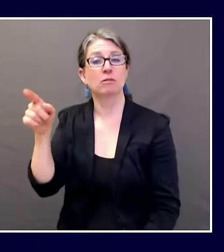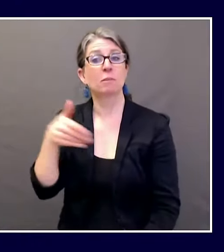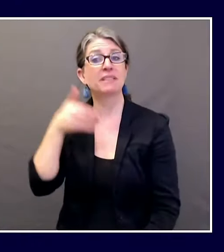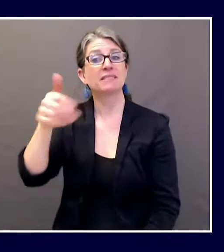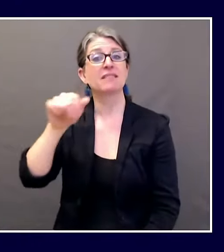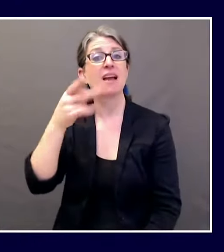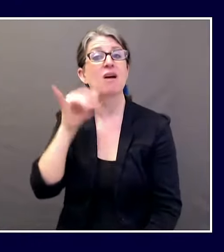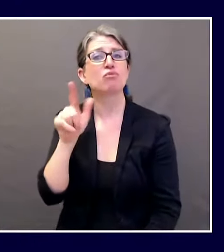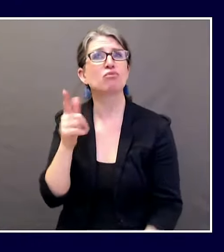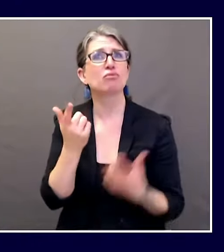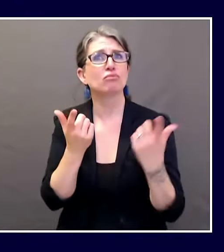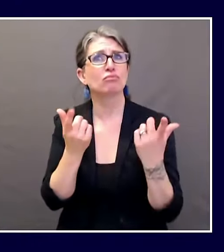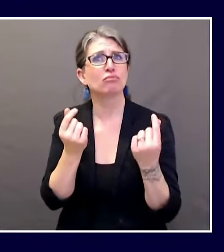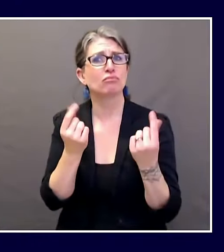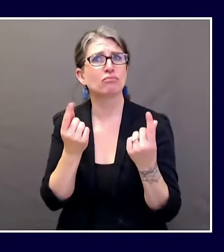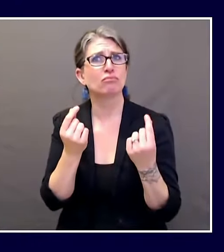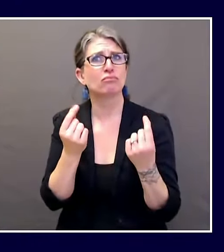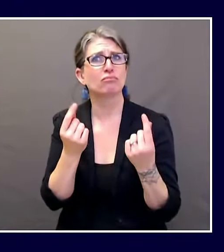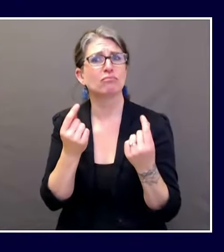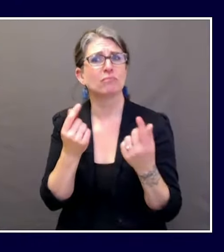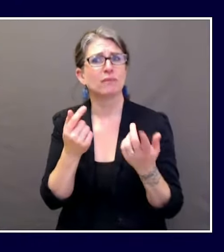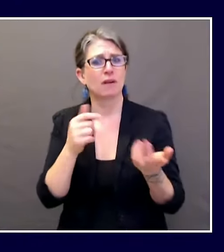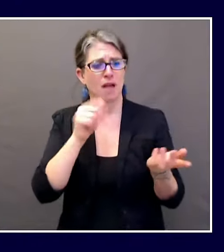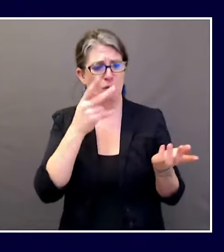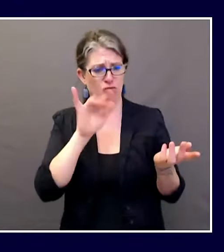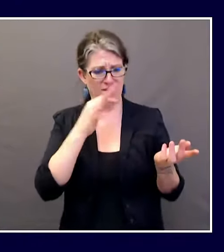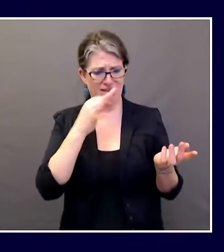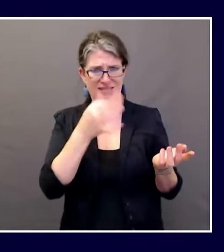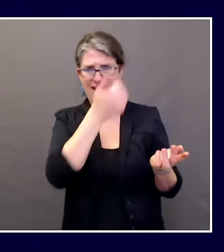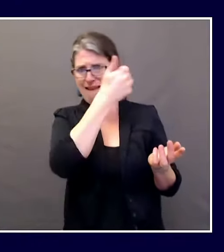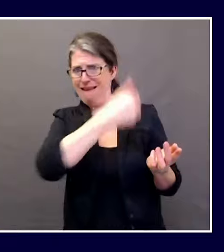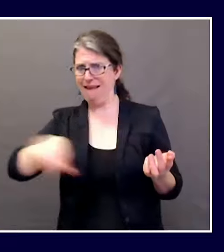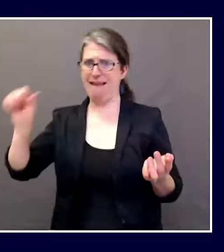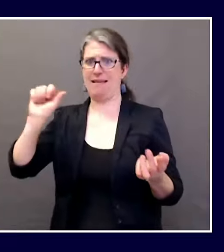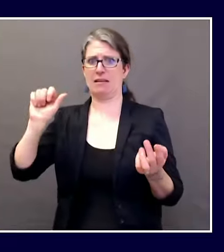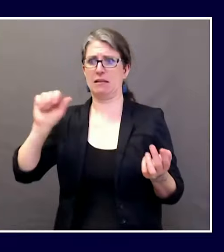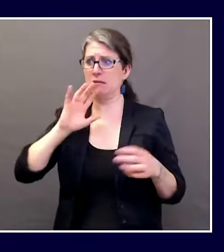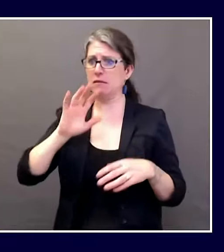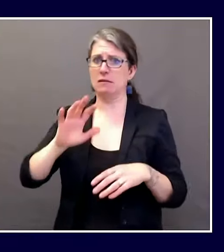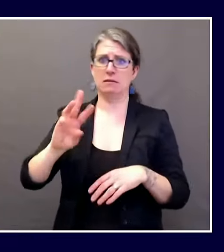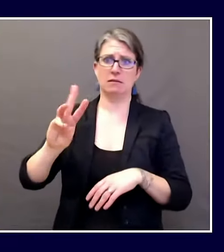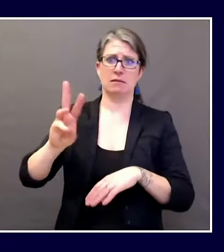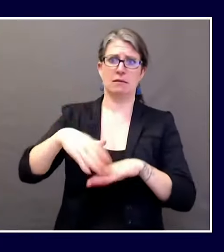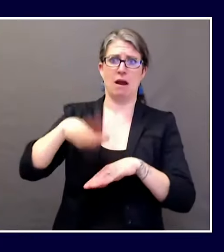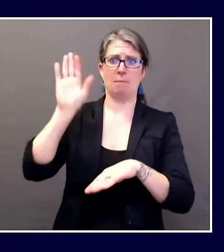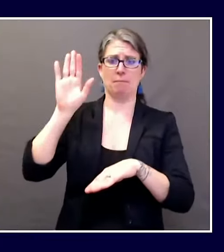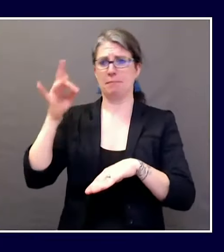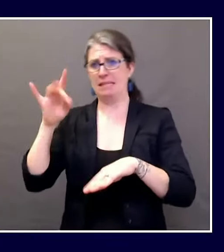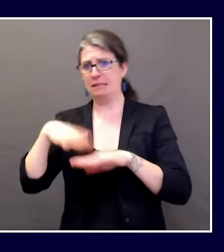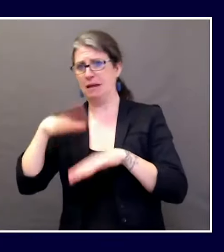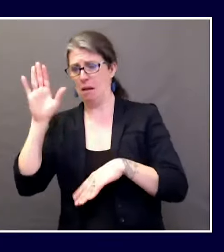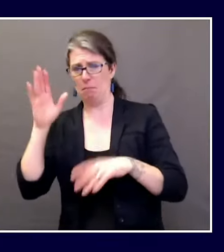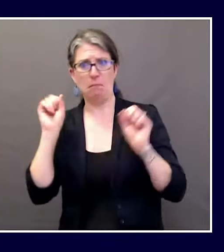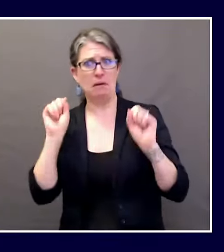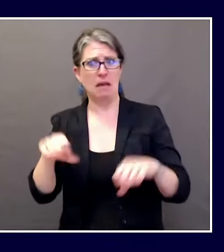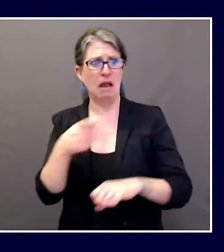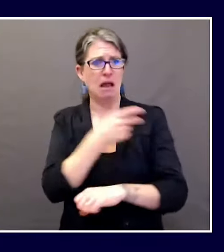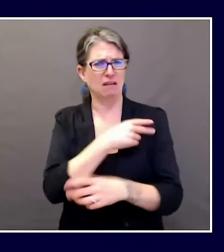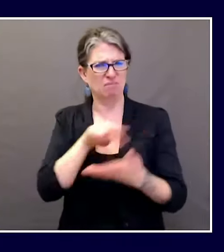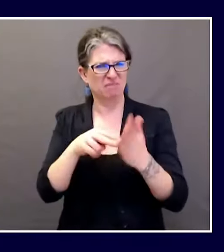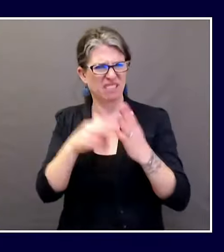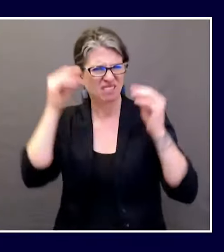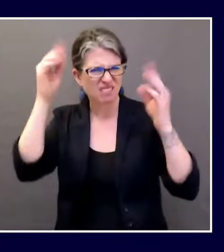longer give preferential slots for educators and childcare workers. They will continue to be